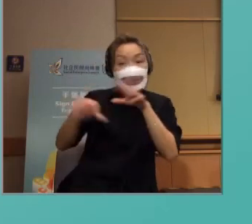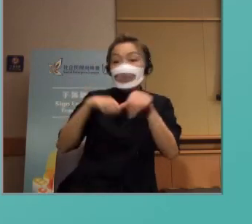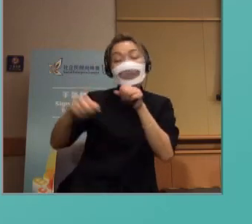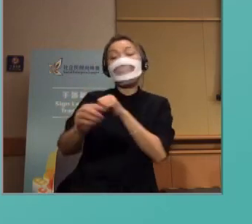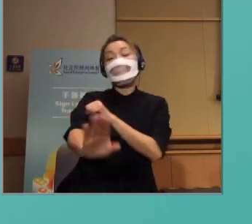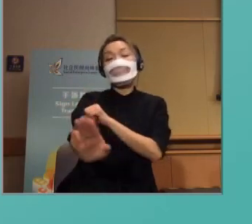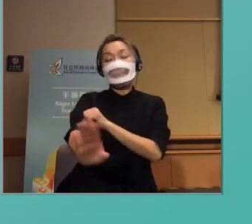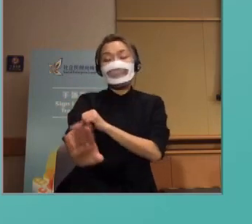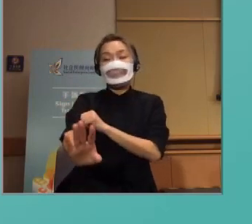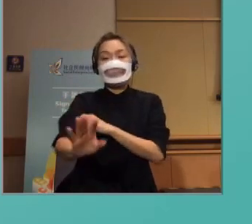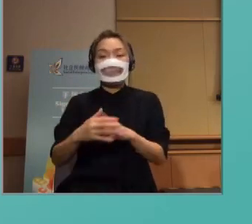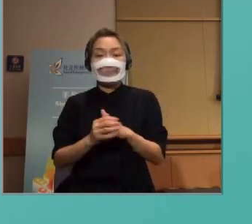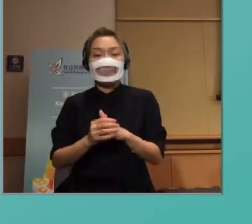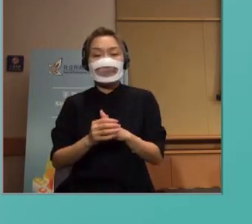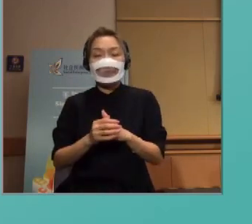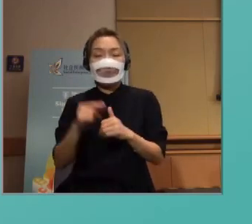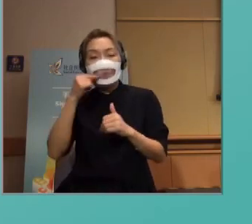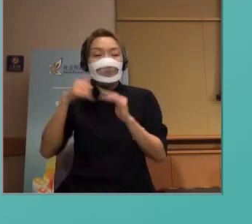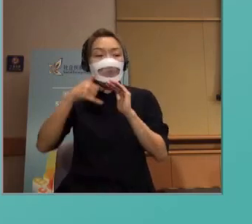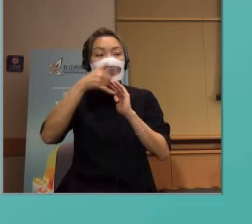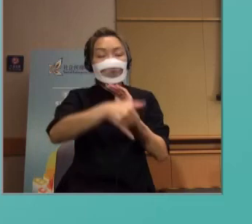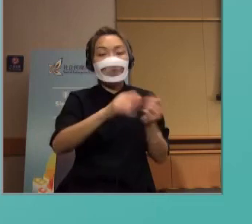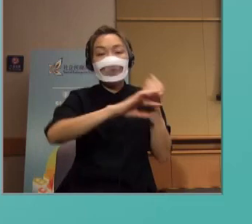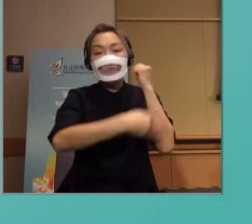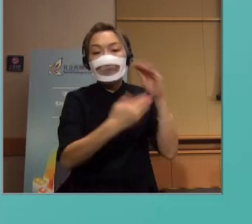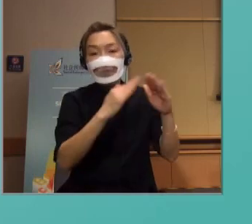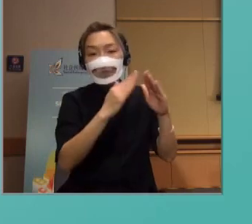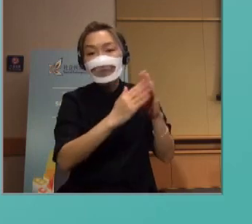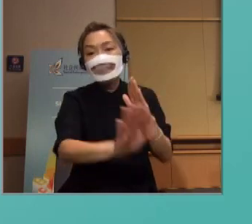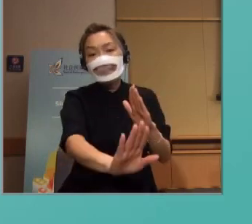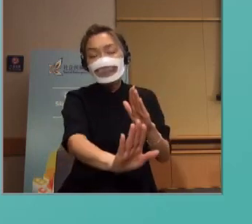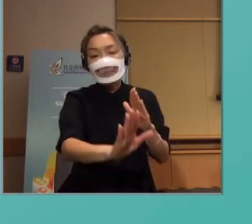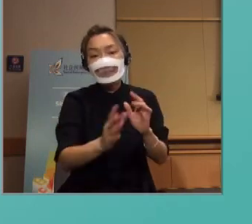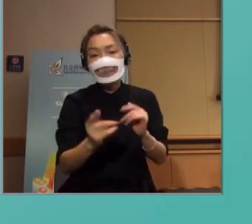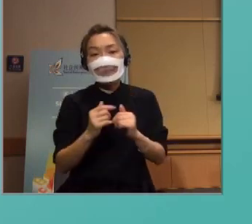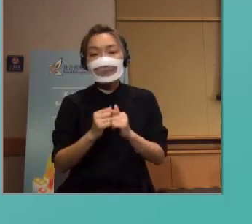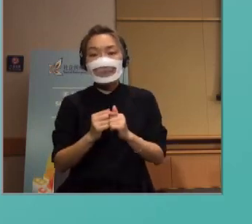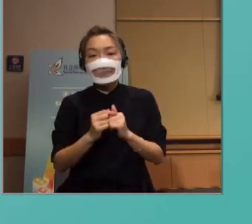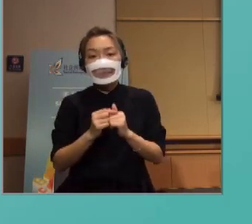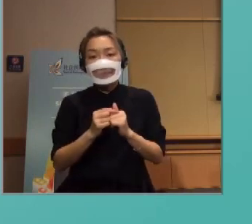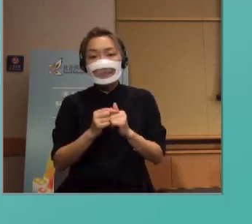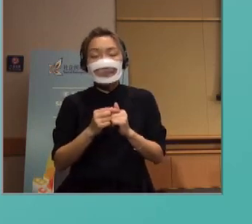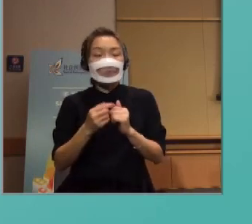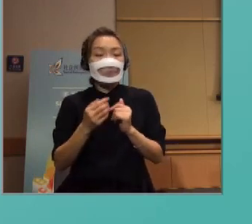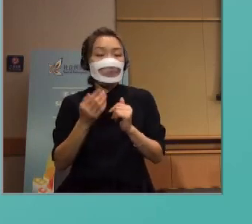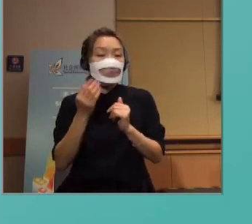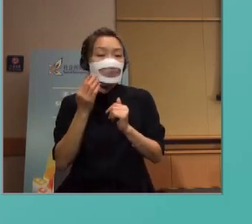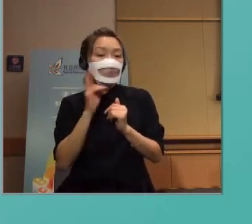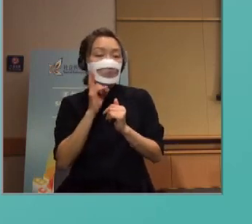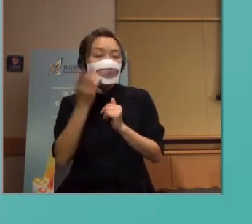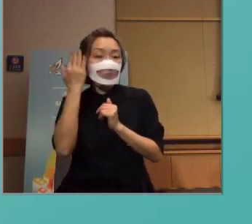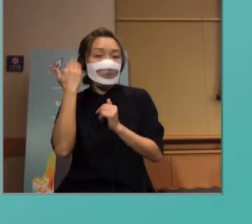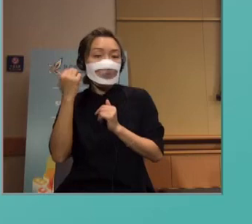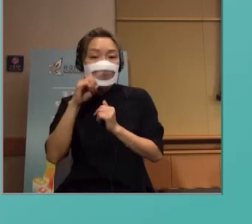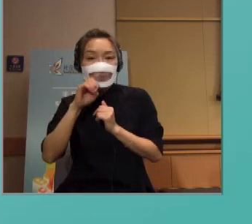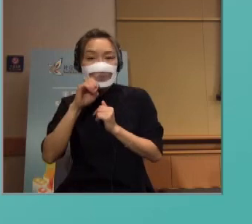complete. You can have instantaneous, seamless transaction. But as I've said, it's always about application of the technology.